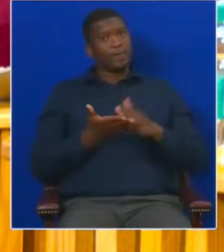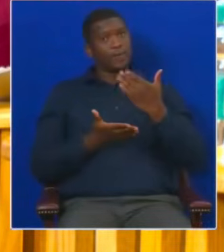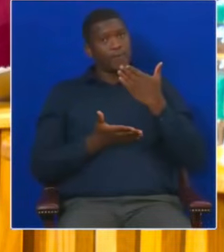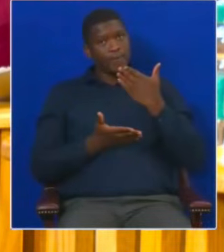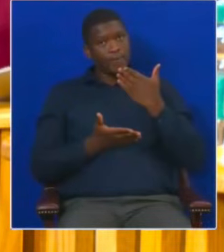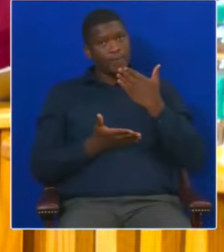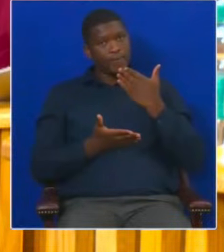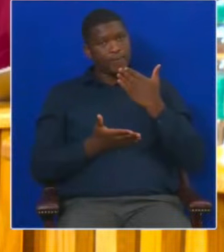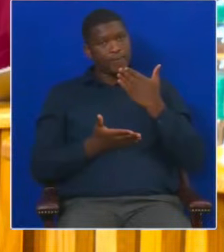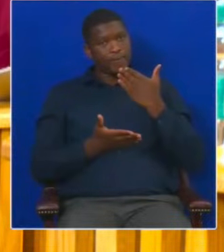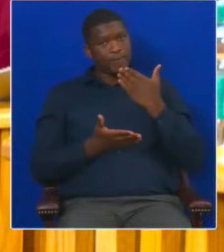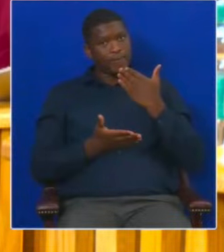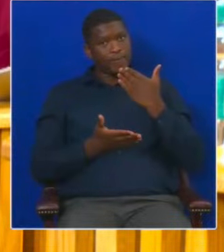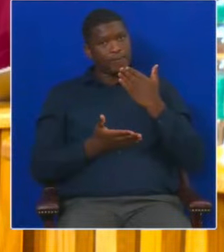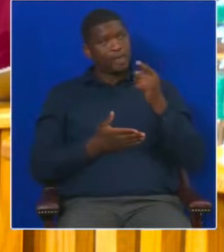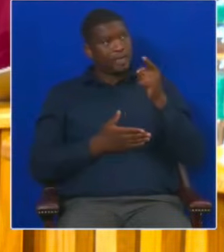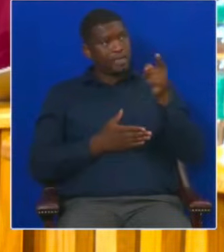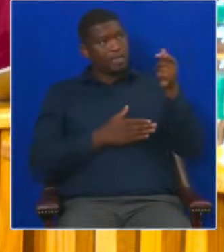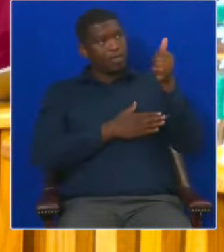senior police